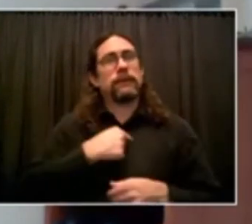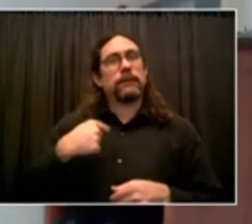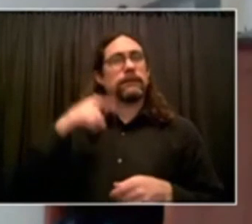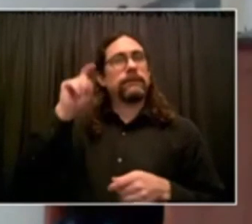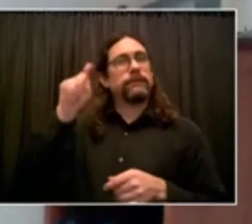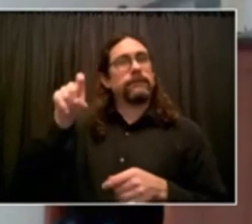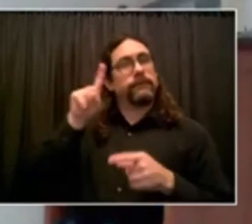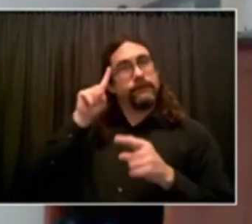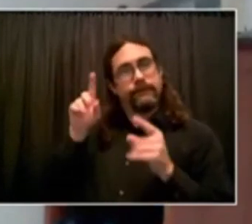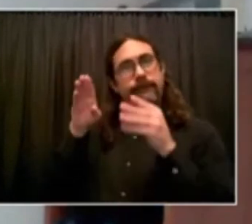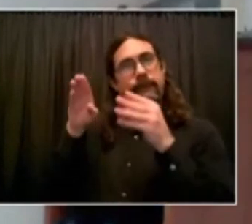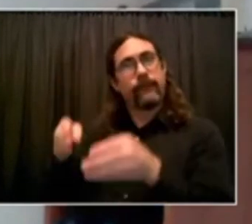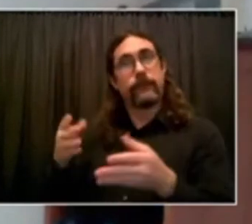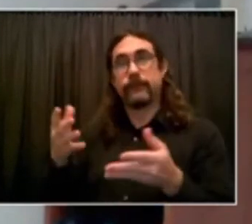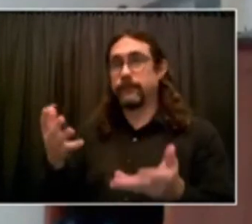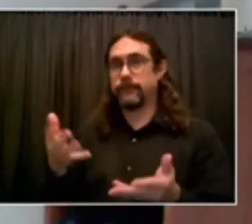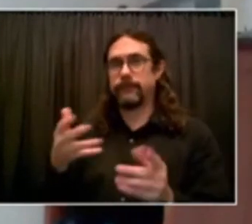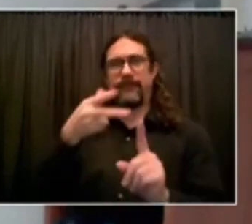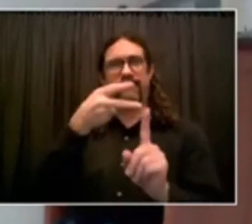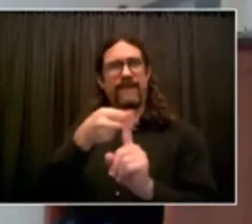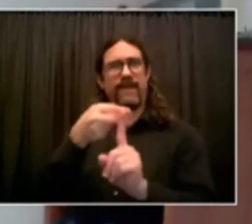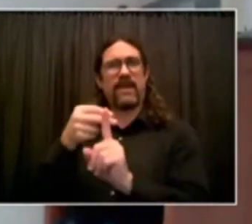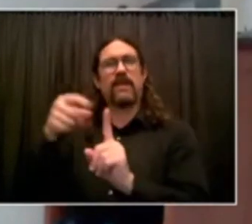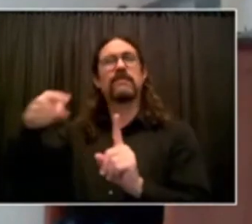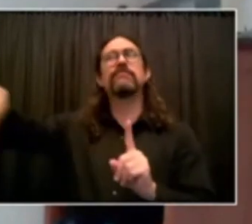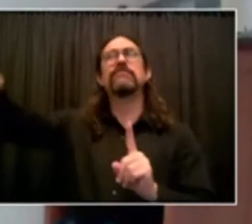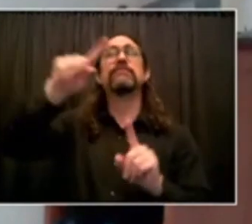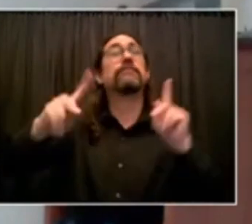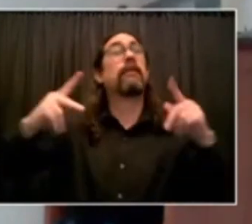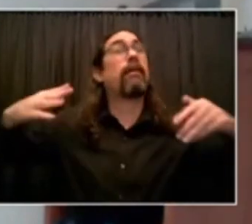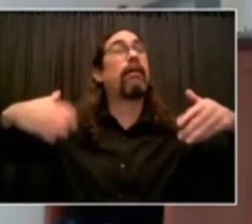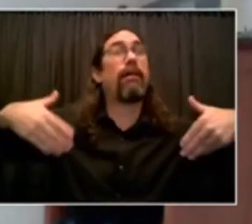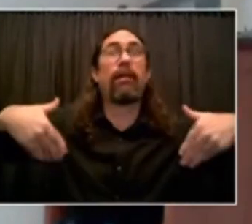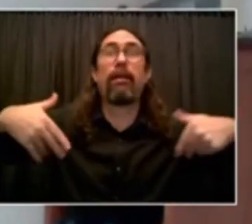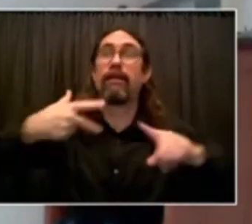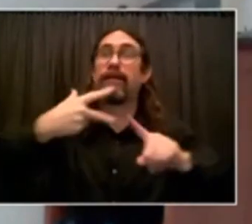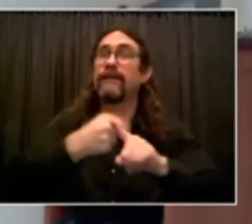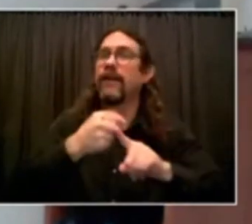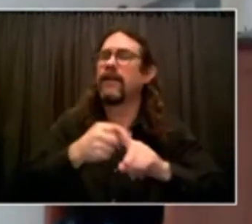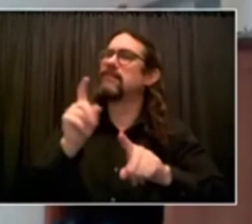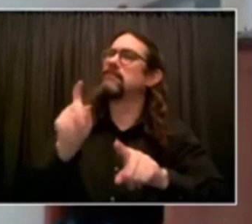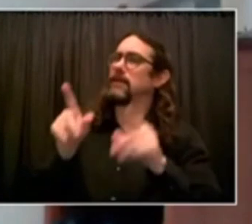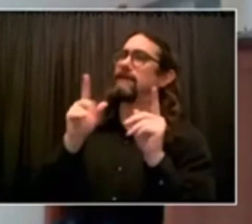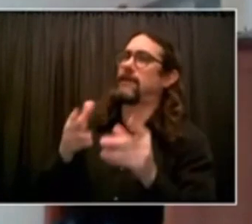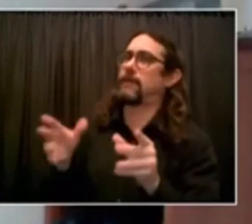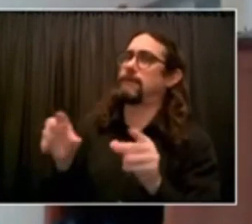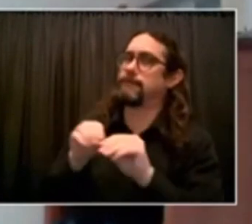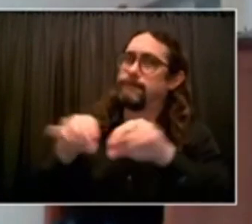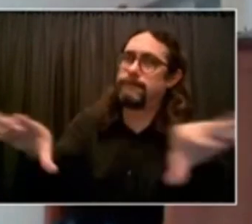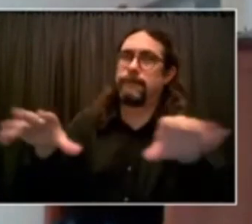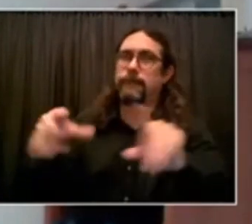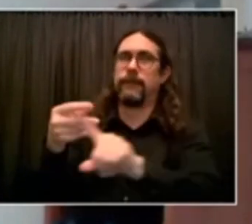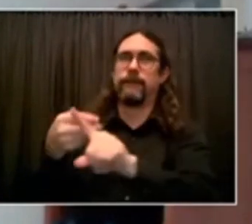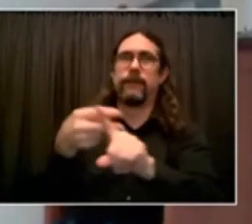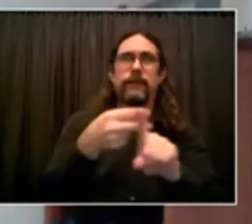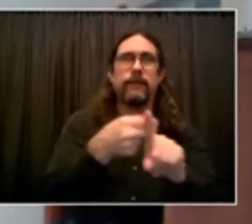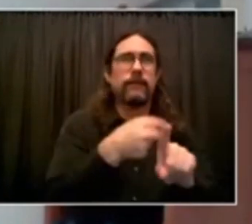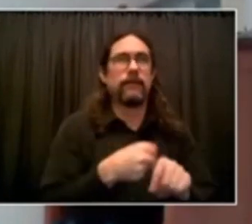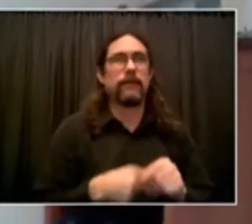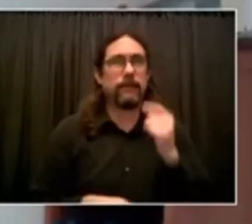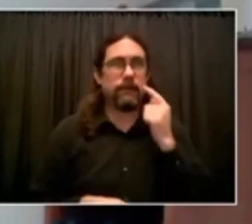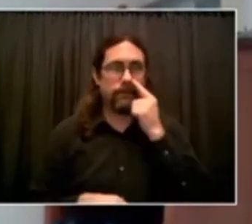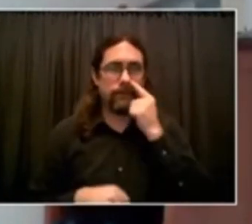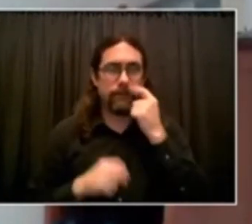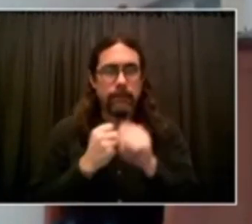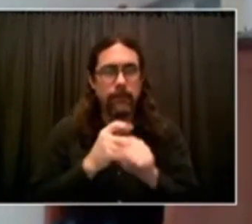virus spreads rapidly. It's also the situation that leads to increase in hospitalization, and frankly, burnout among